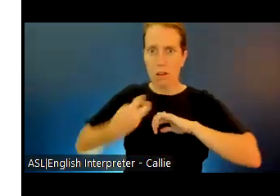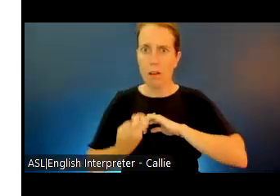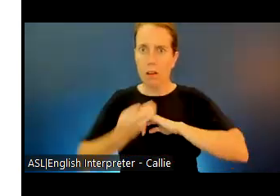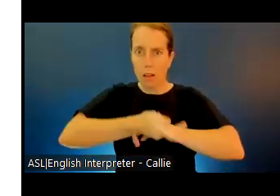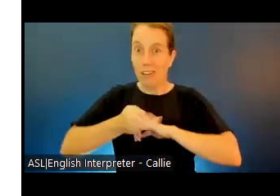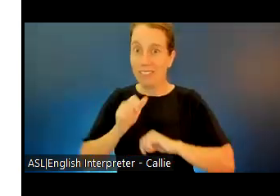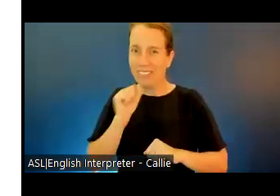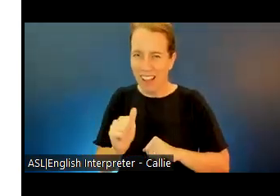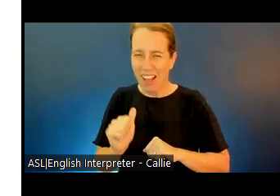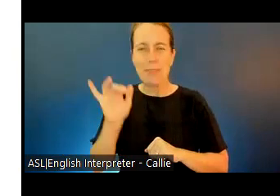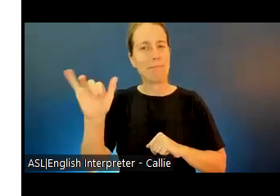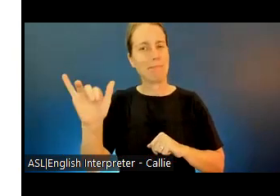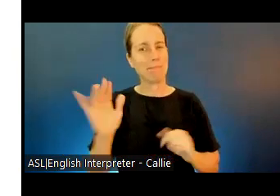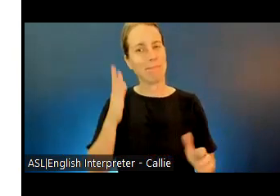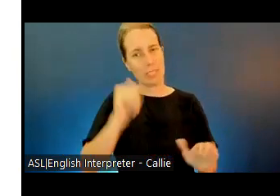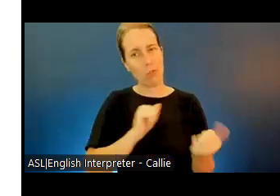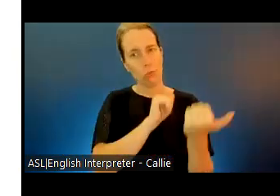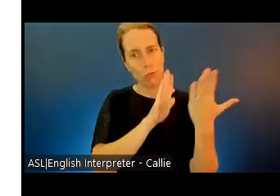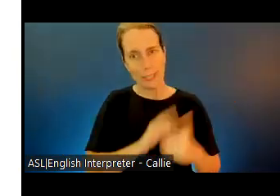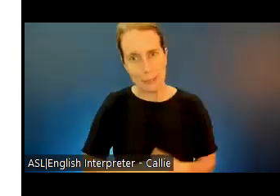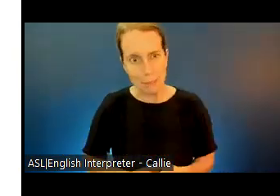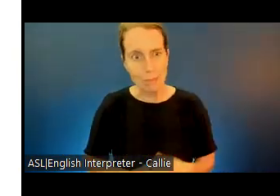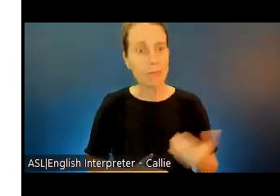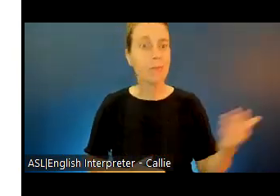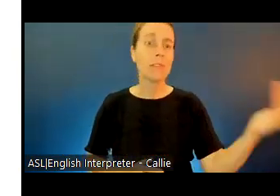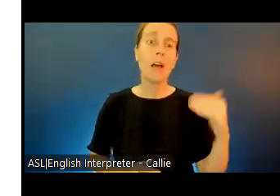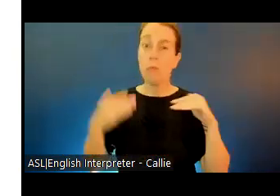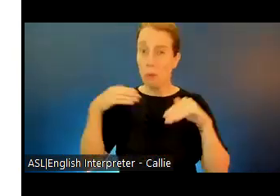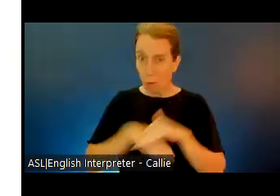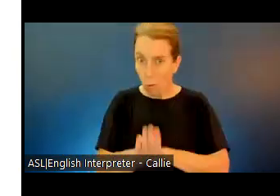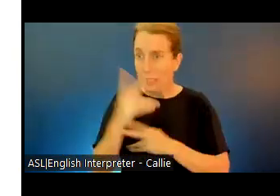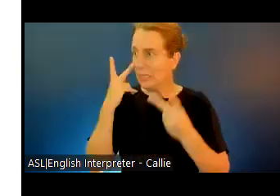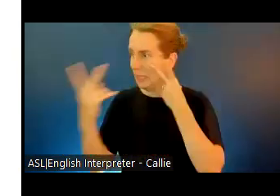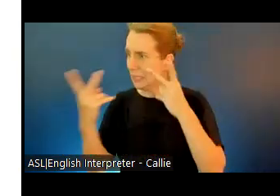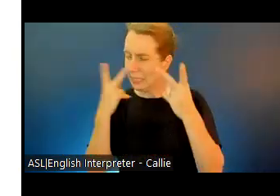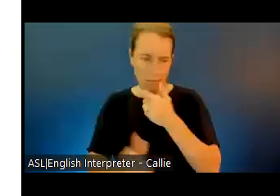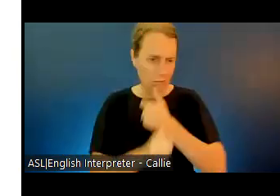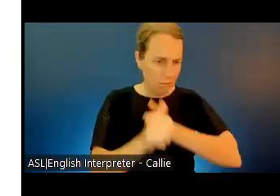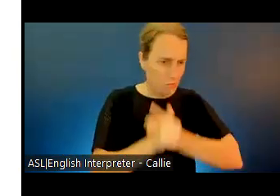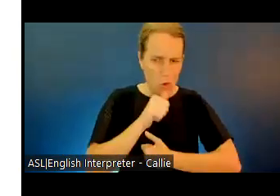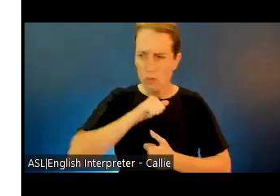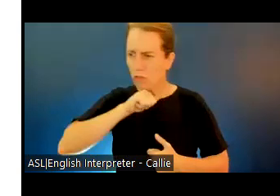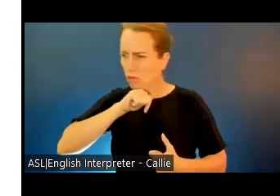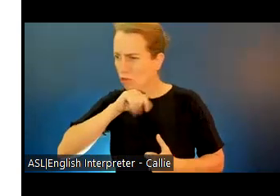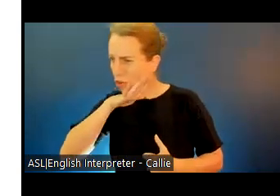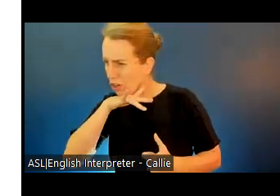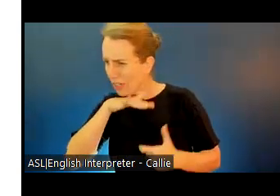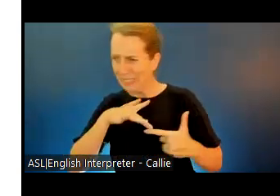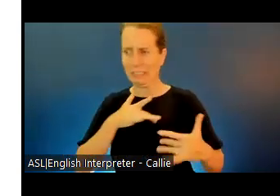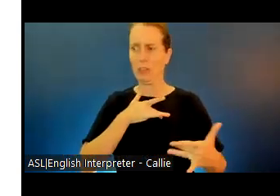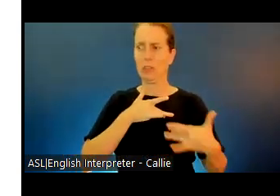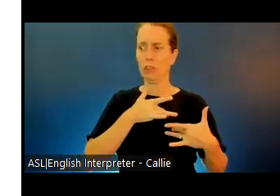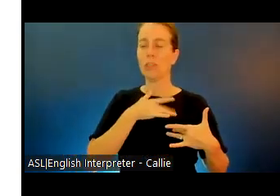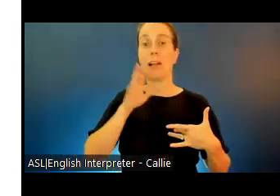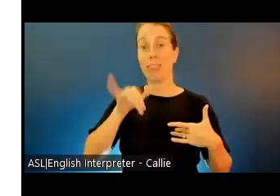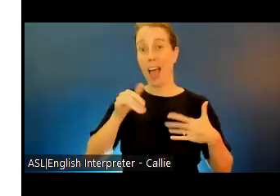if you're seeing things that are dirty or otherwise concerning, that can be a sign of neglect as well. Next slide, please.